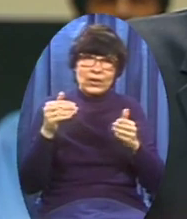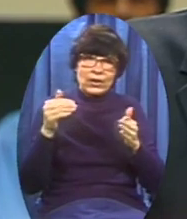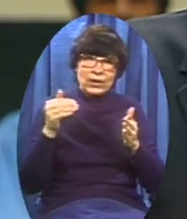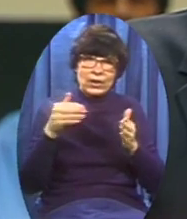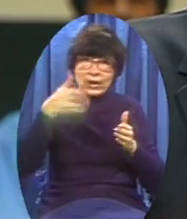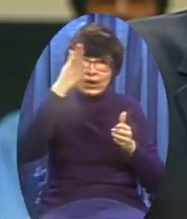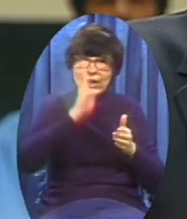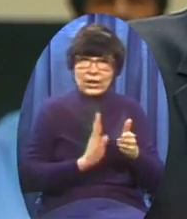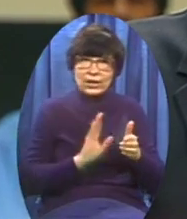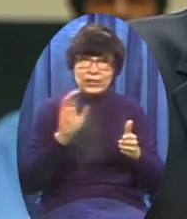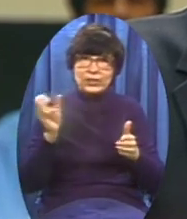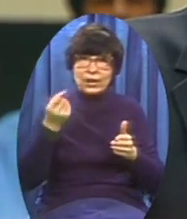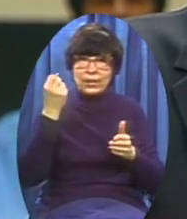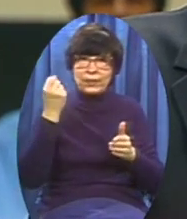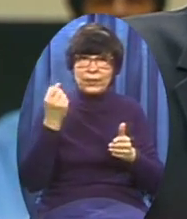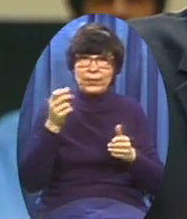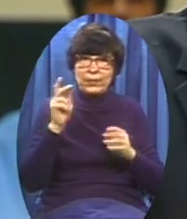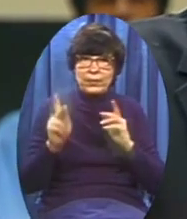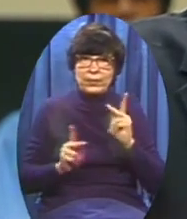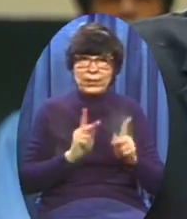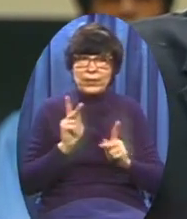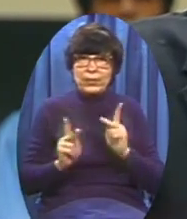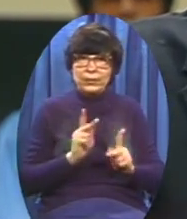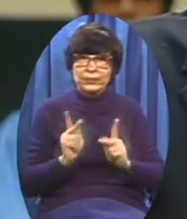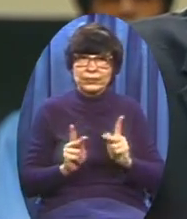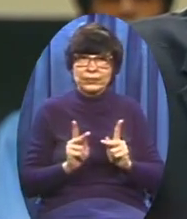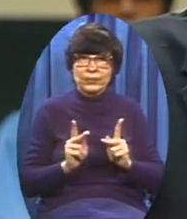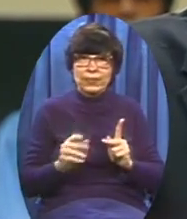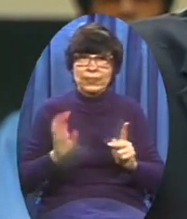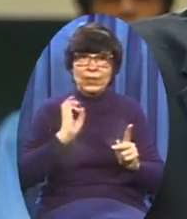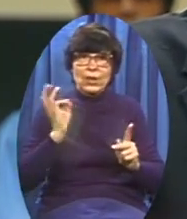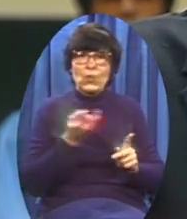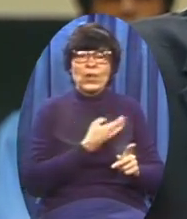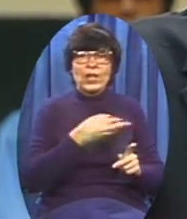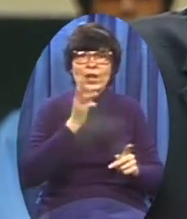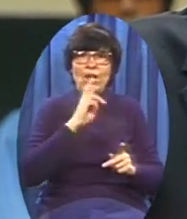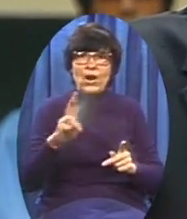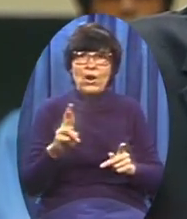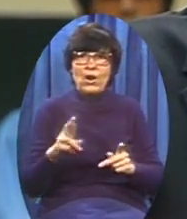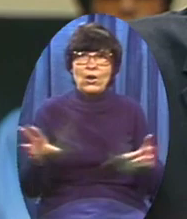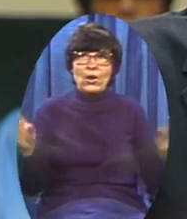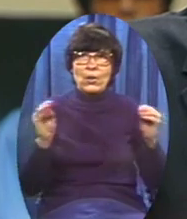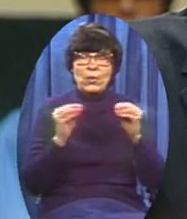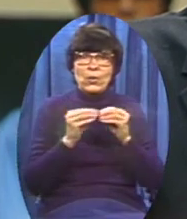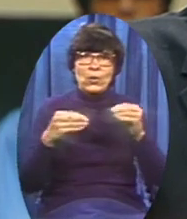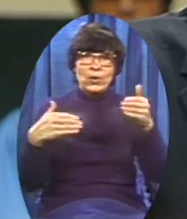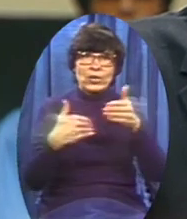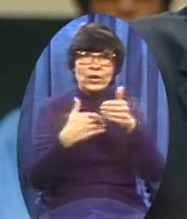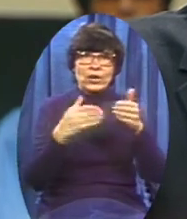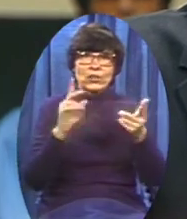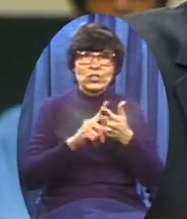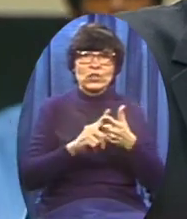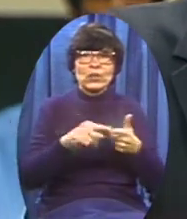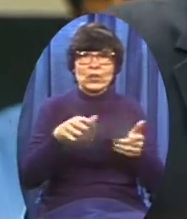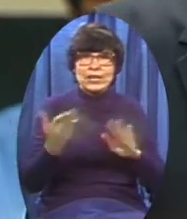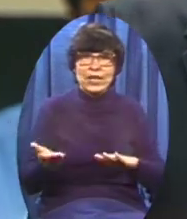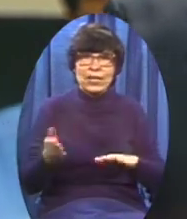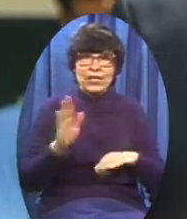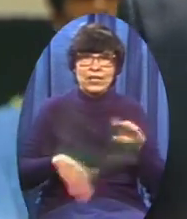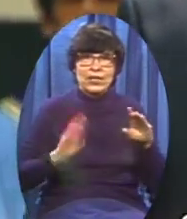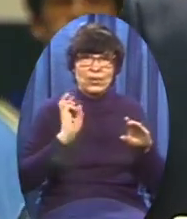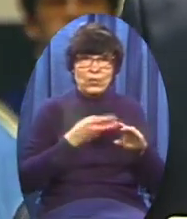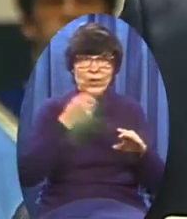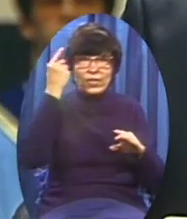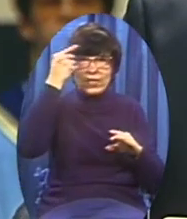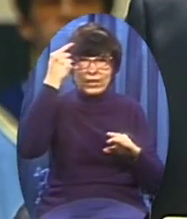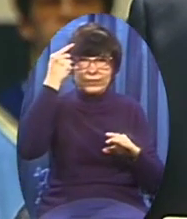than we think. The Bible says just one step between thee or between me and death. You know, a lot of